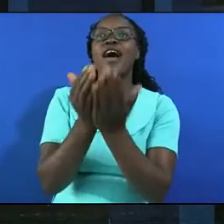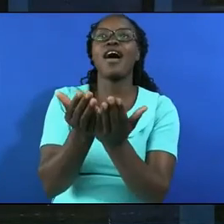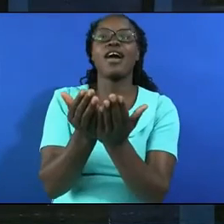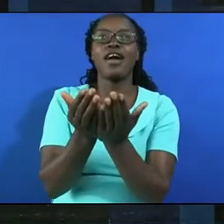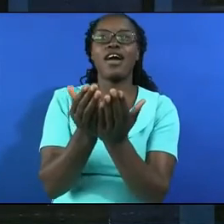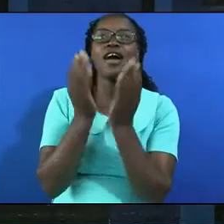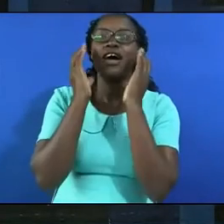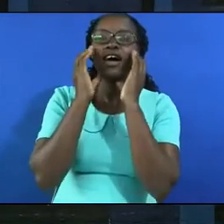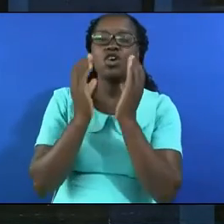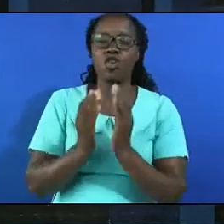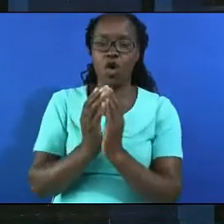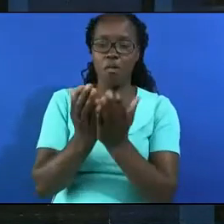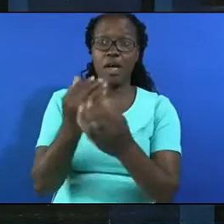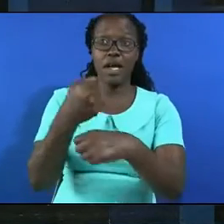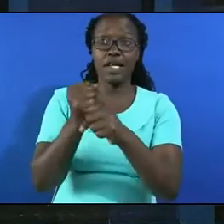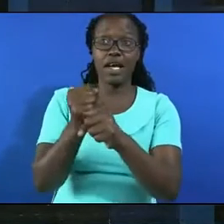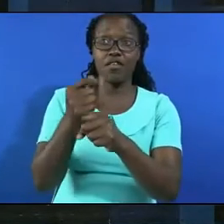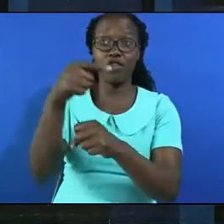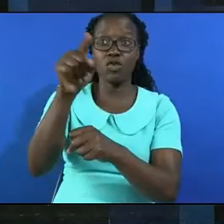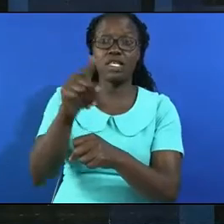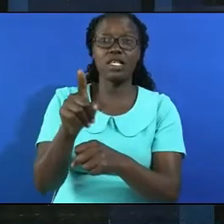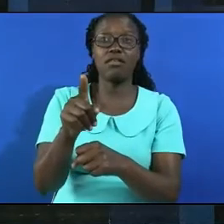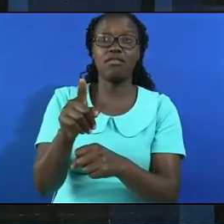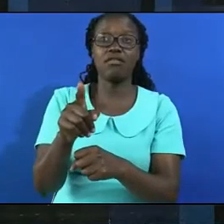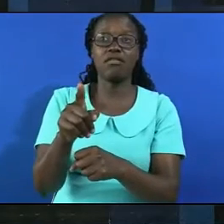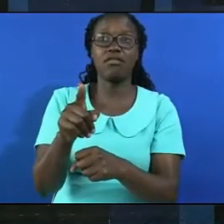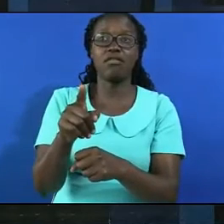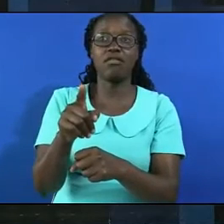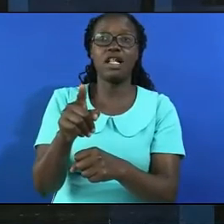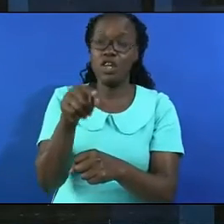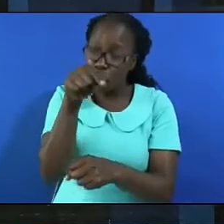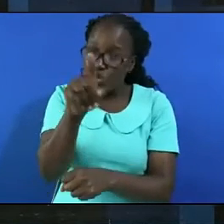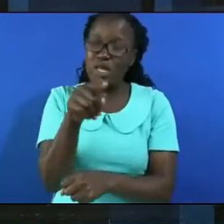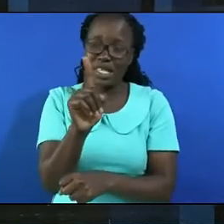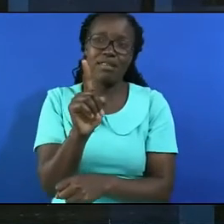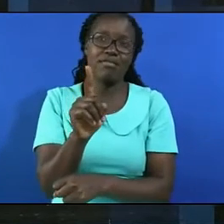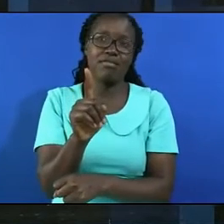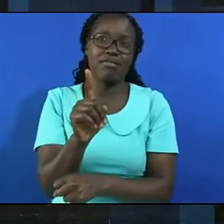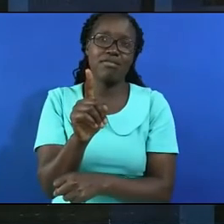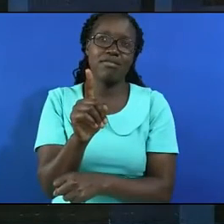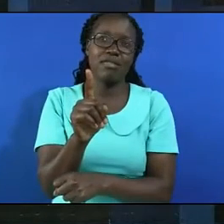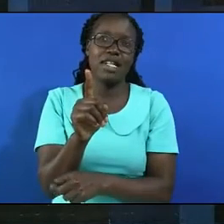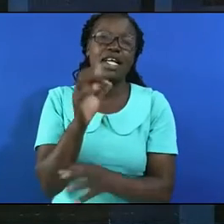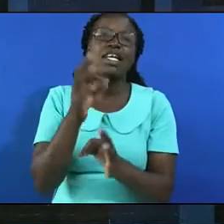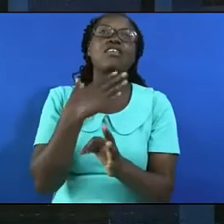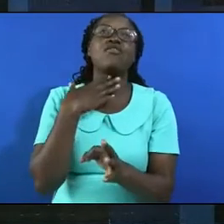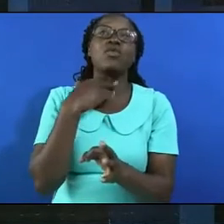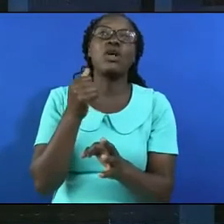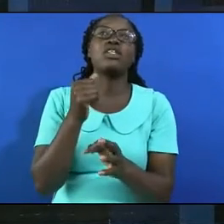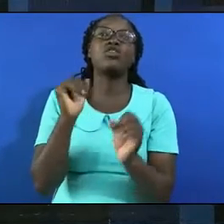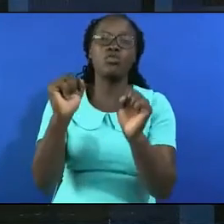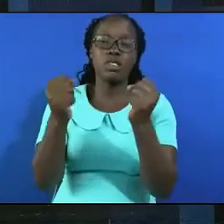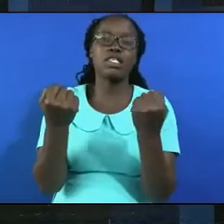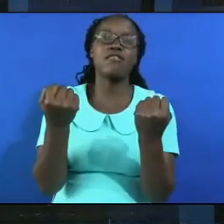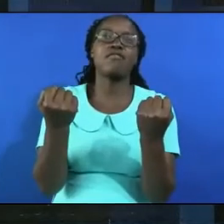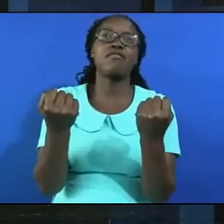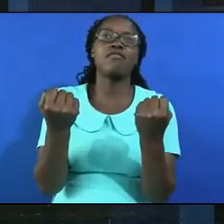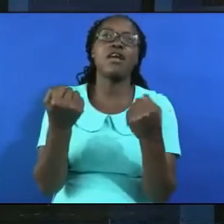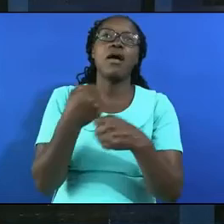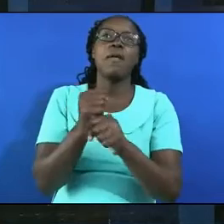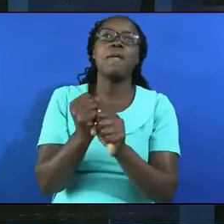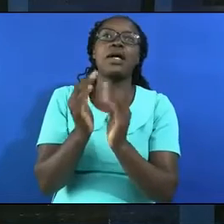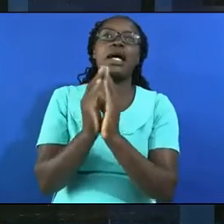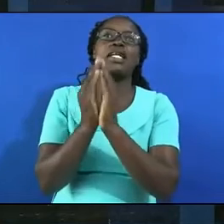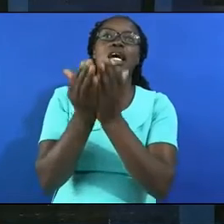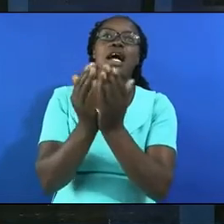No, make an ark for yourself. Yourself. If you want to be safe, make